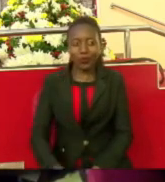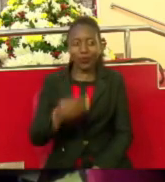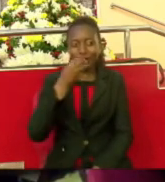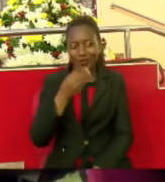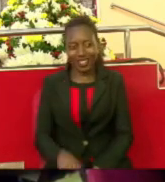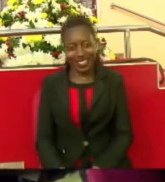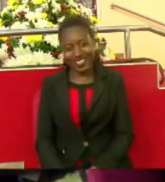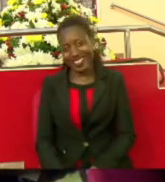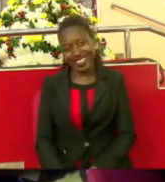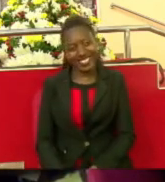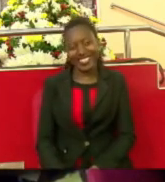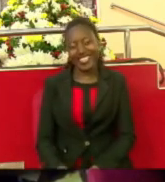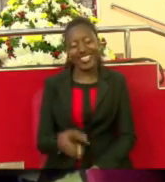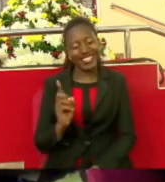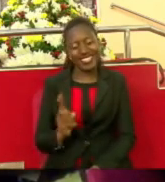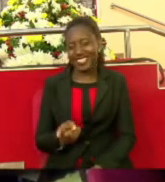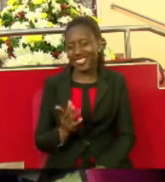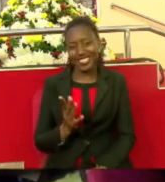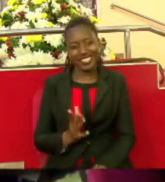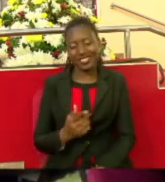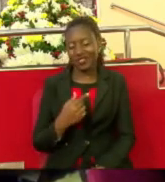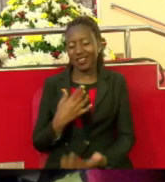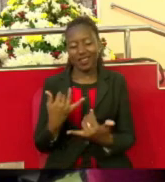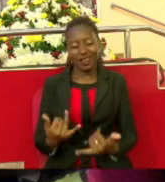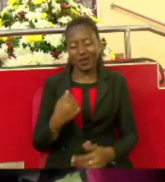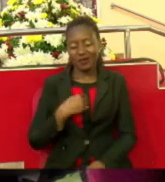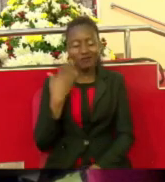And that, really, I realized I don't like this.